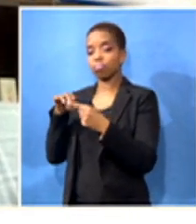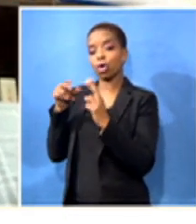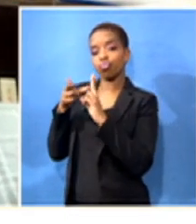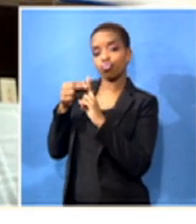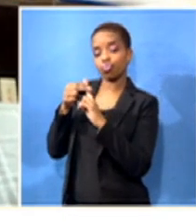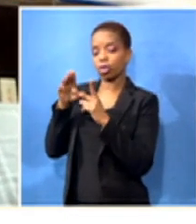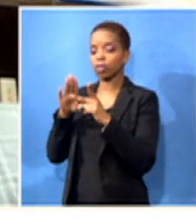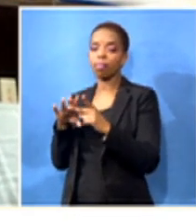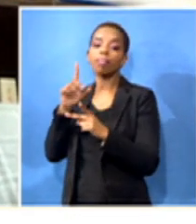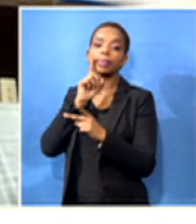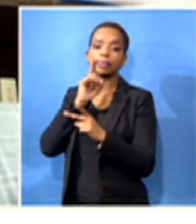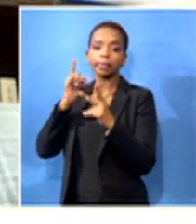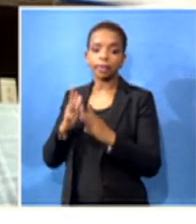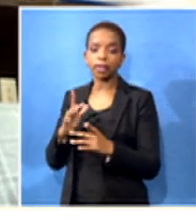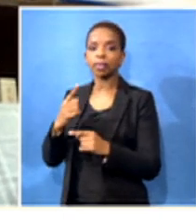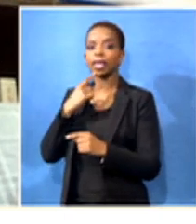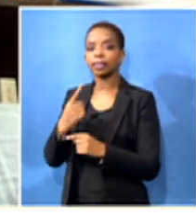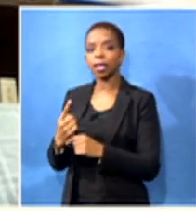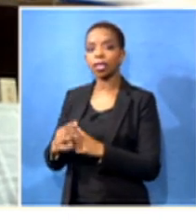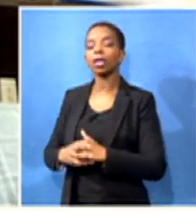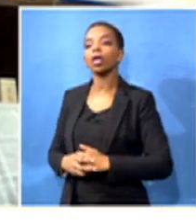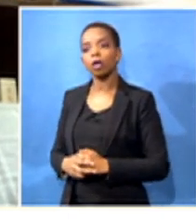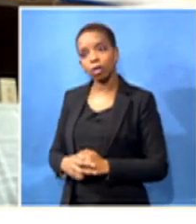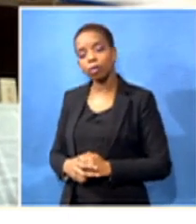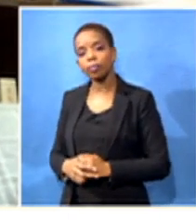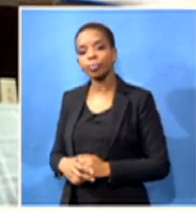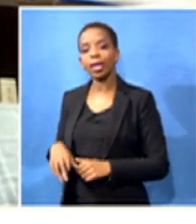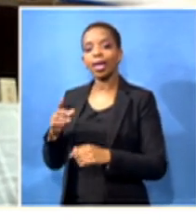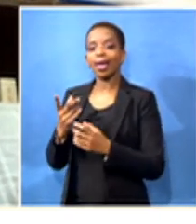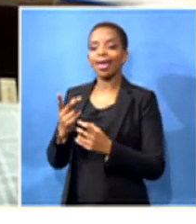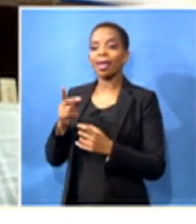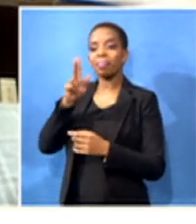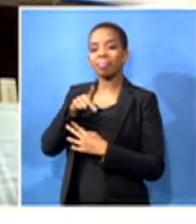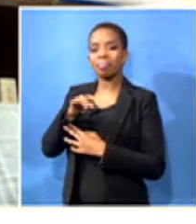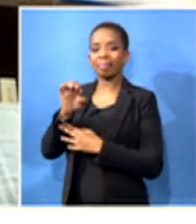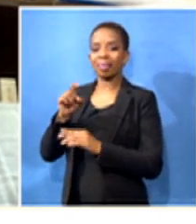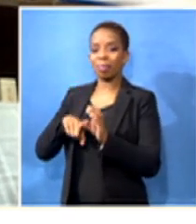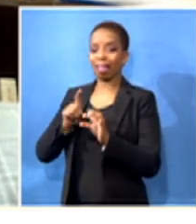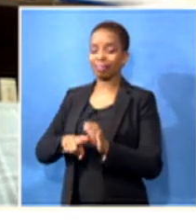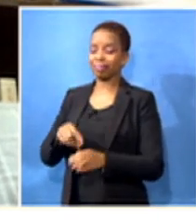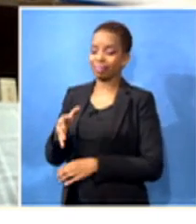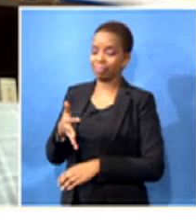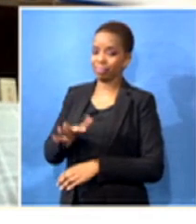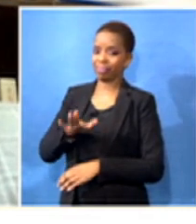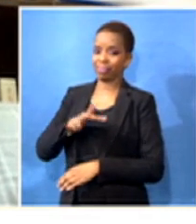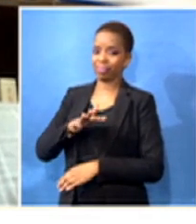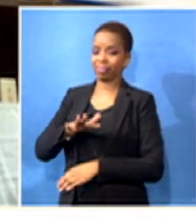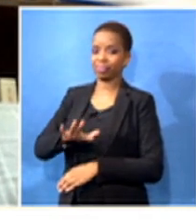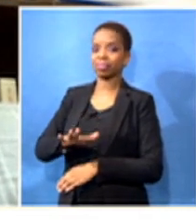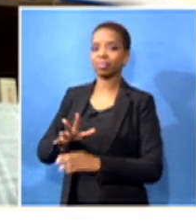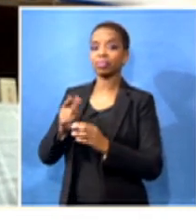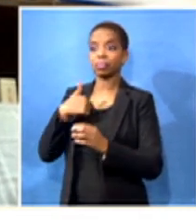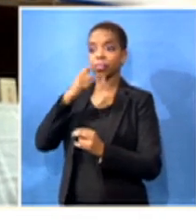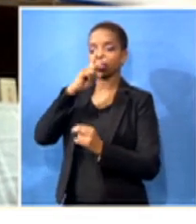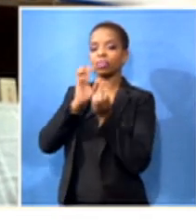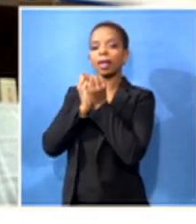trying to put out a few fires on this behalf in terms of the poor quality of the PPE that has been delivered to them. I can see that there are a lot of schools that have